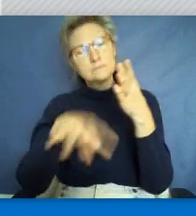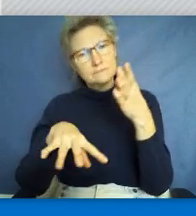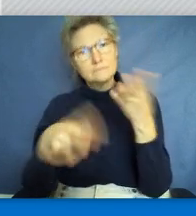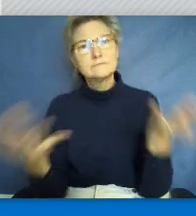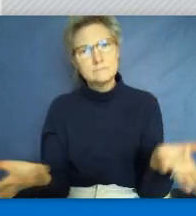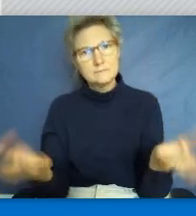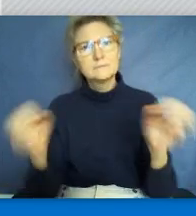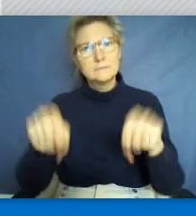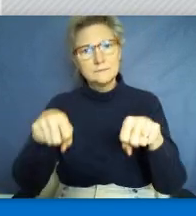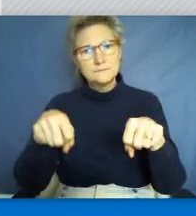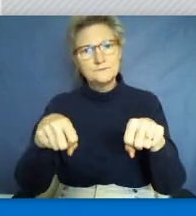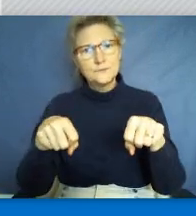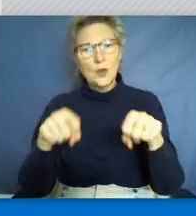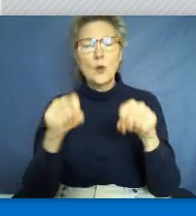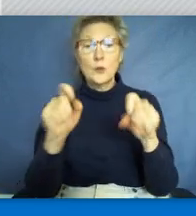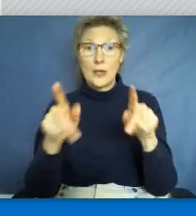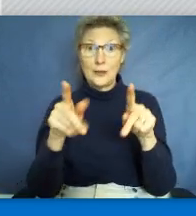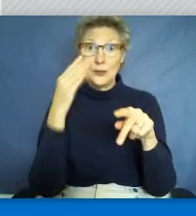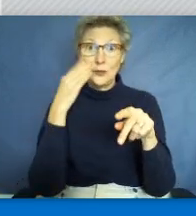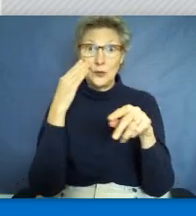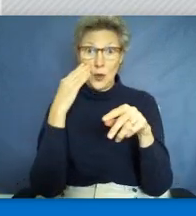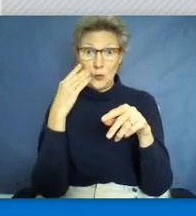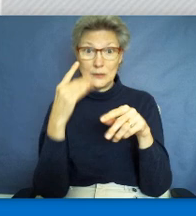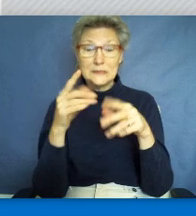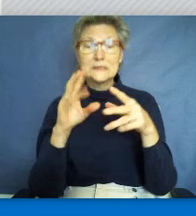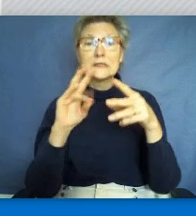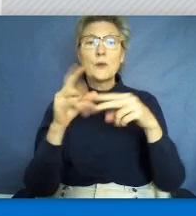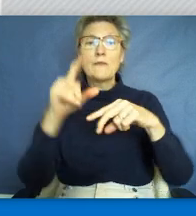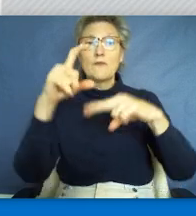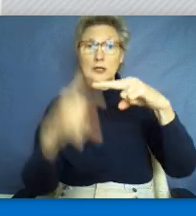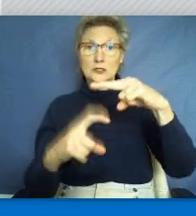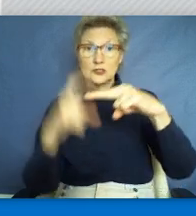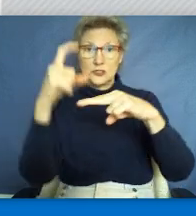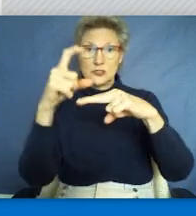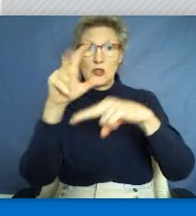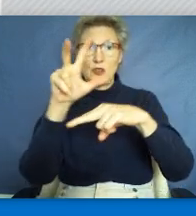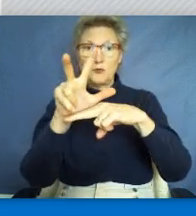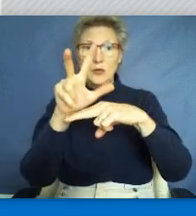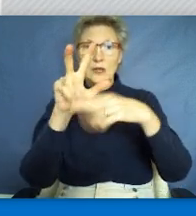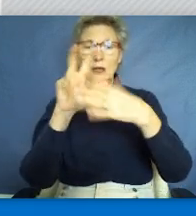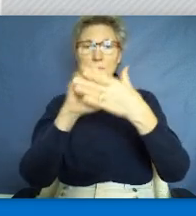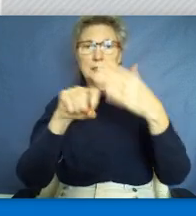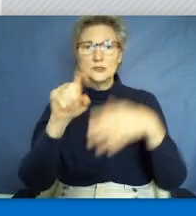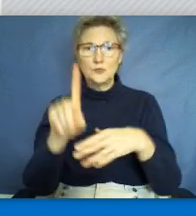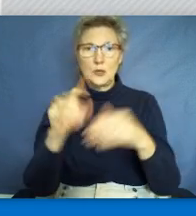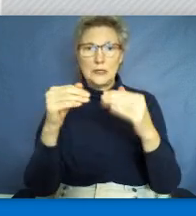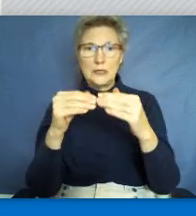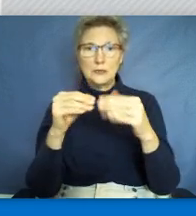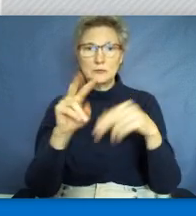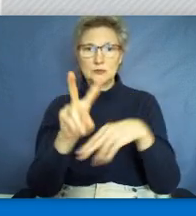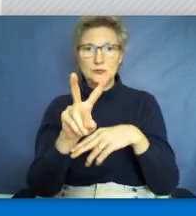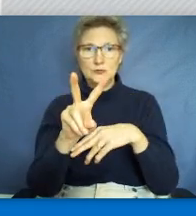subtracting. All right, you know the drill. Let's start with our fractional pieces. 3 minus 1 is